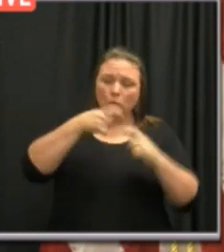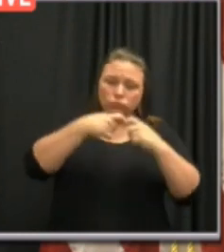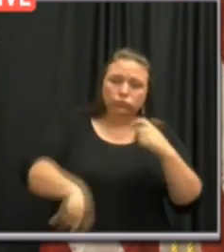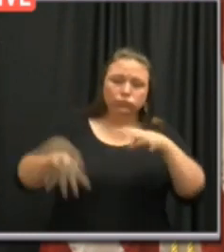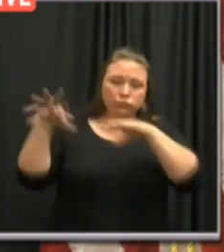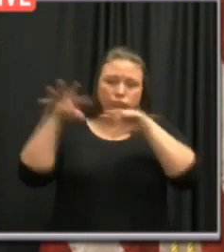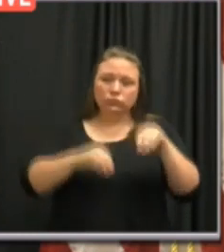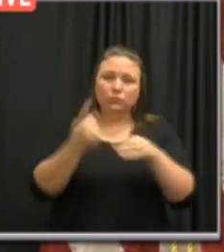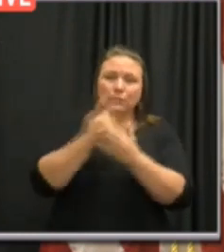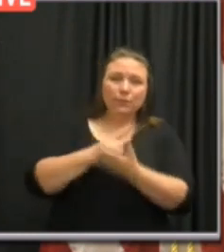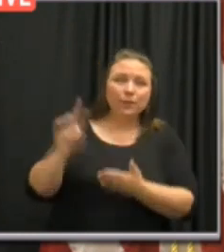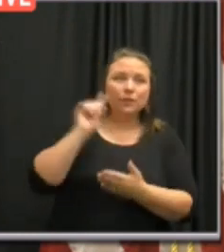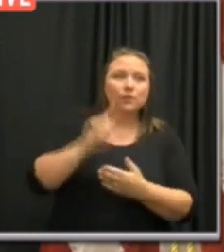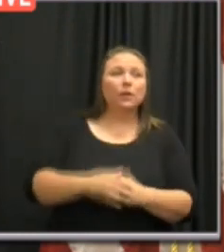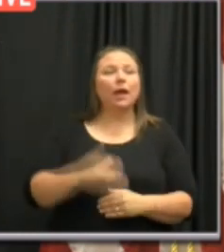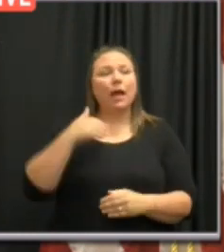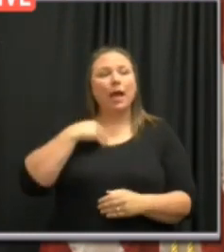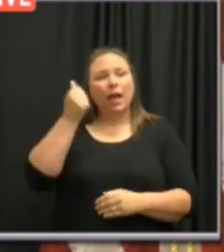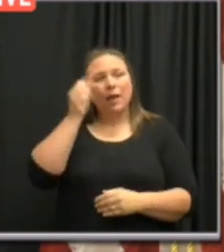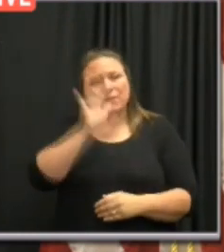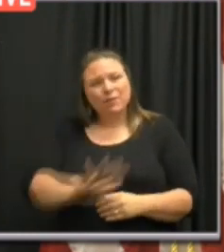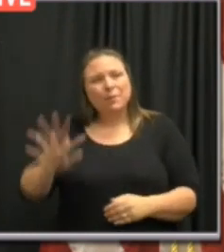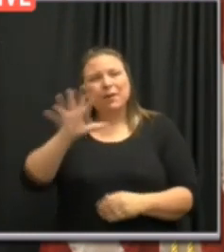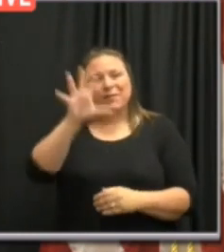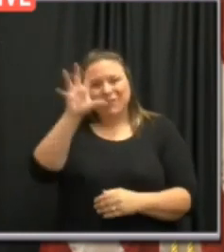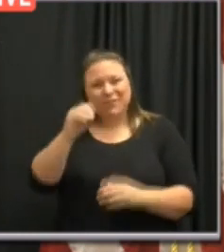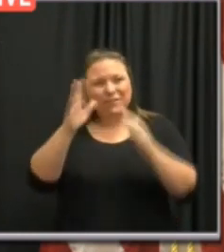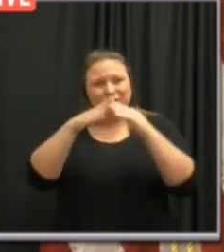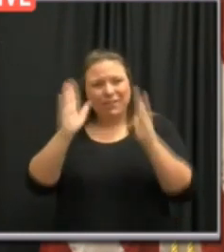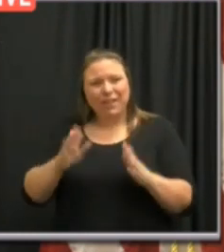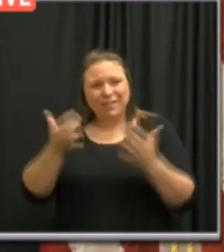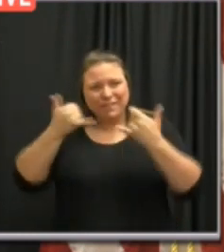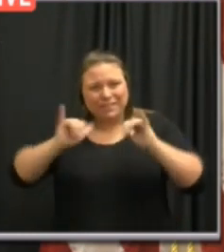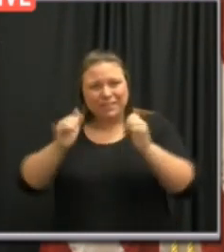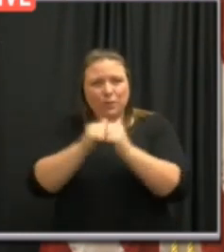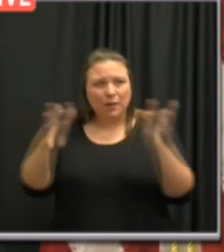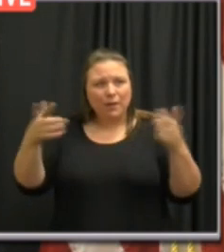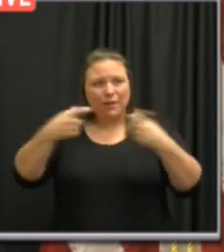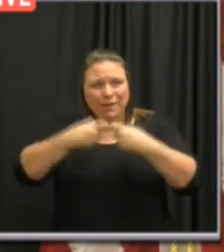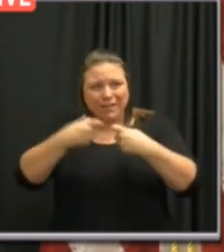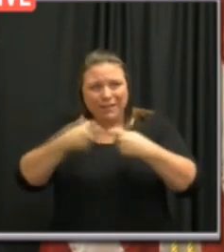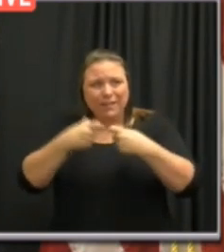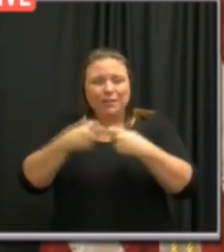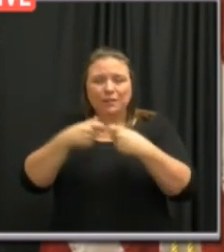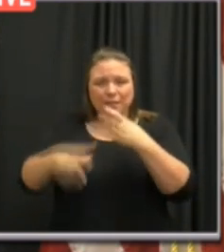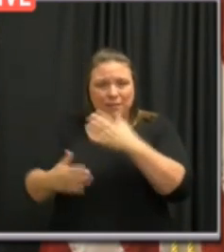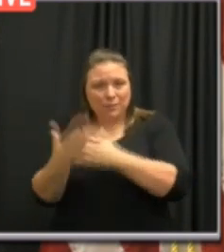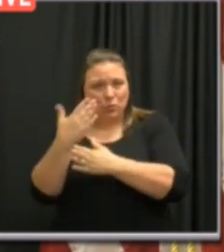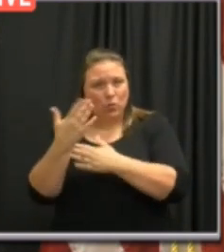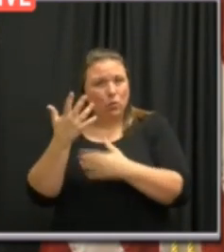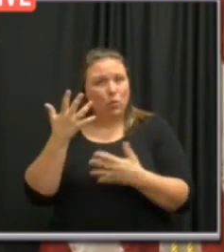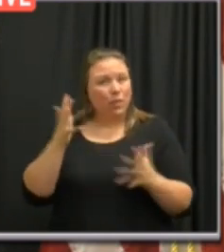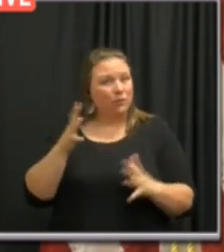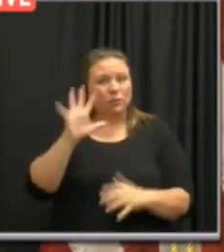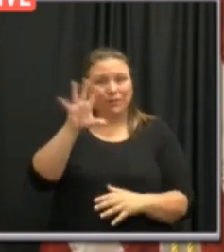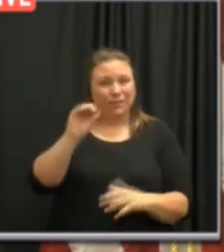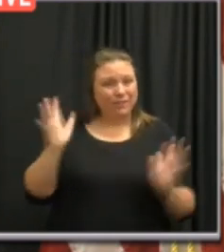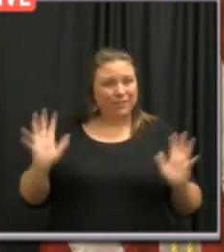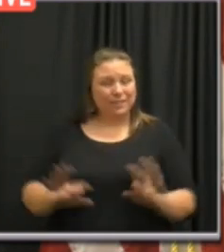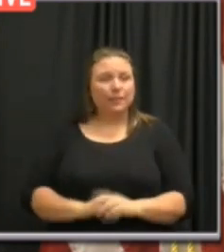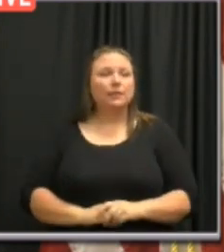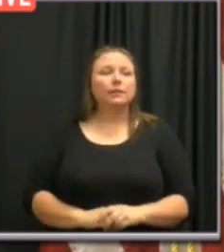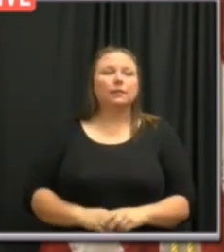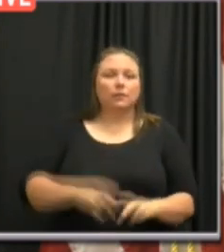week. Now, there are approximately 50 residents who remain without electricity as of this morning. Now, you can